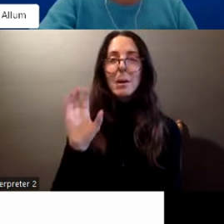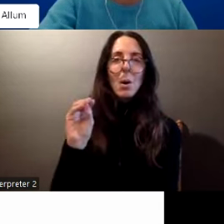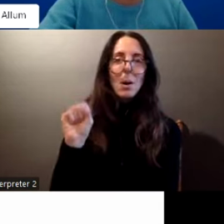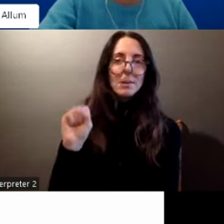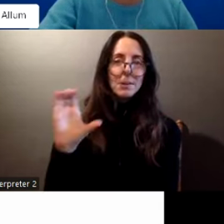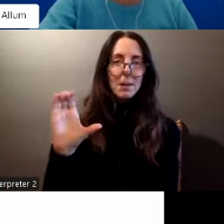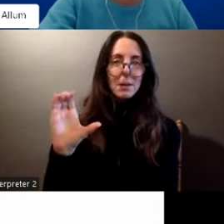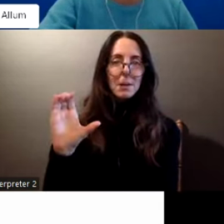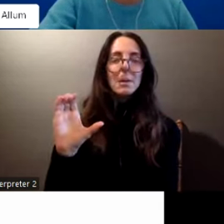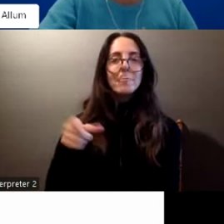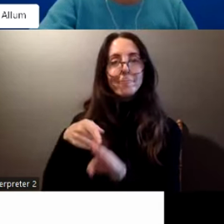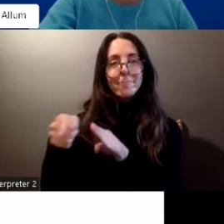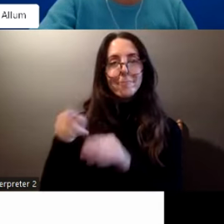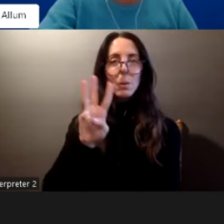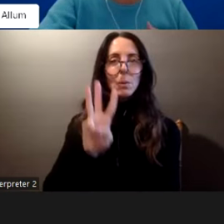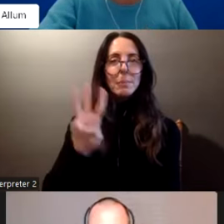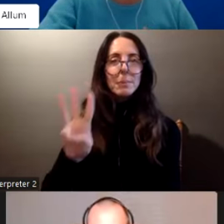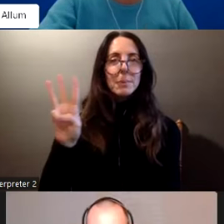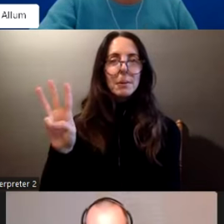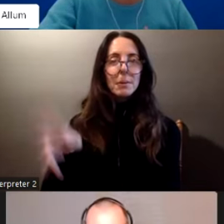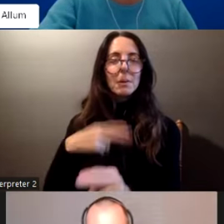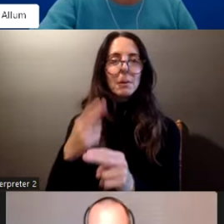we have a website. It's called